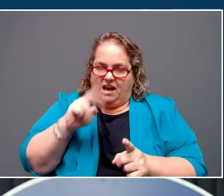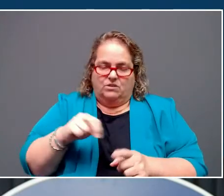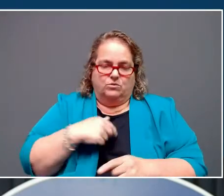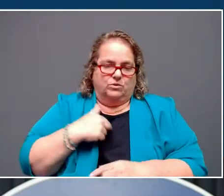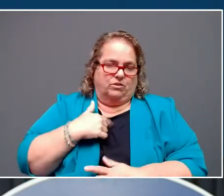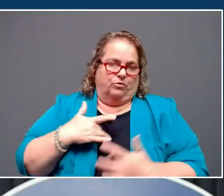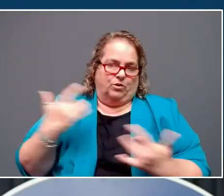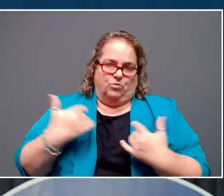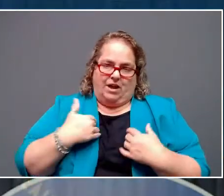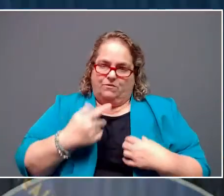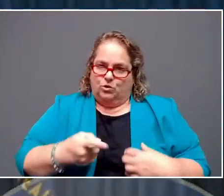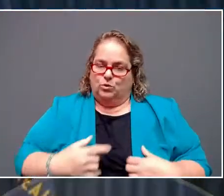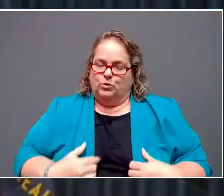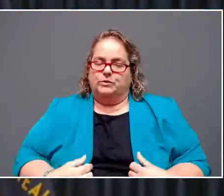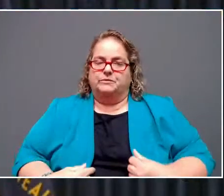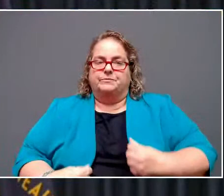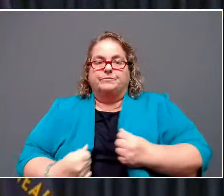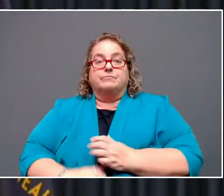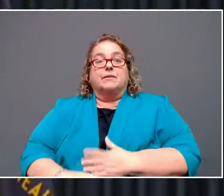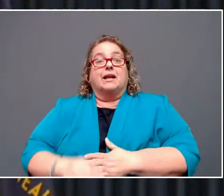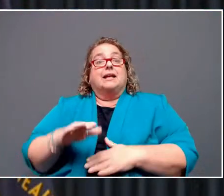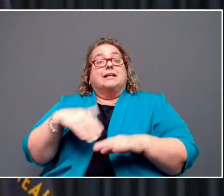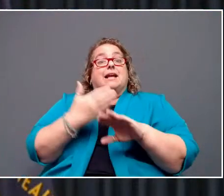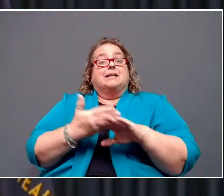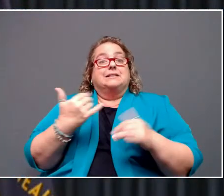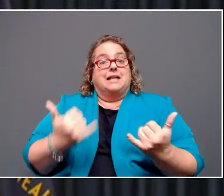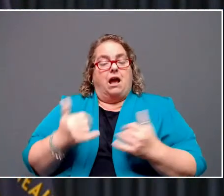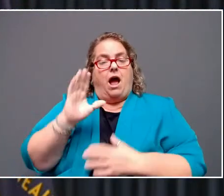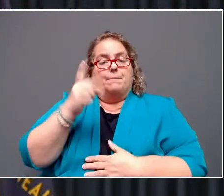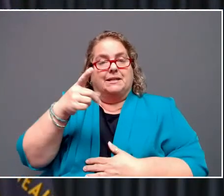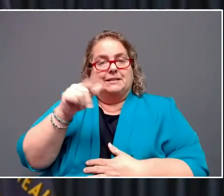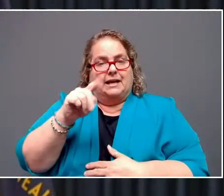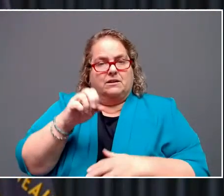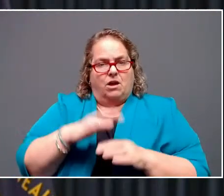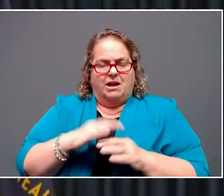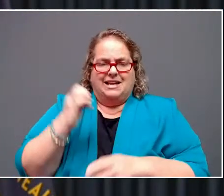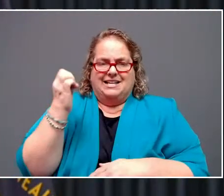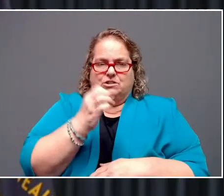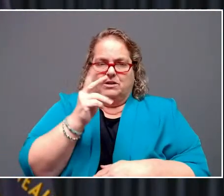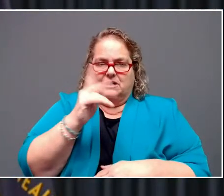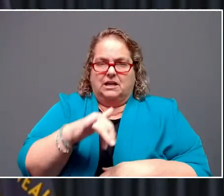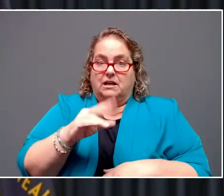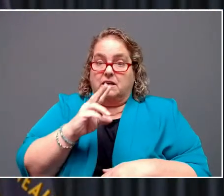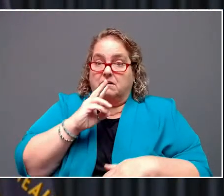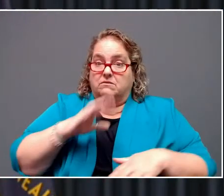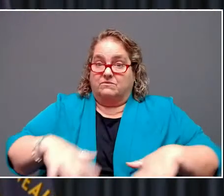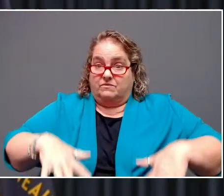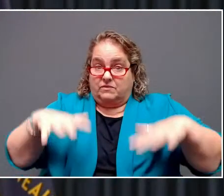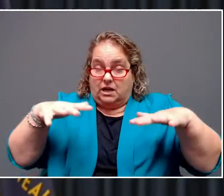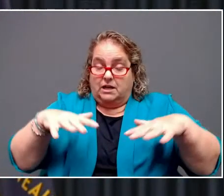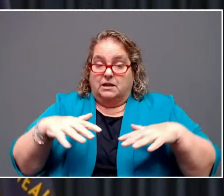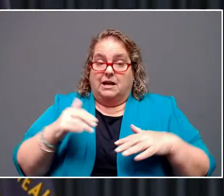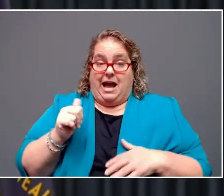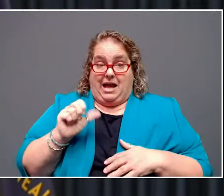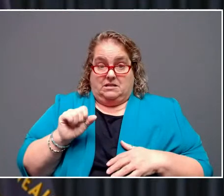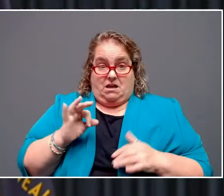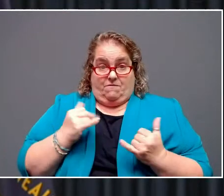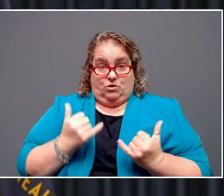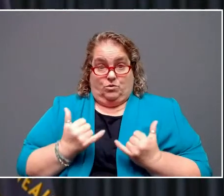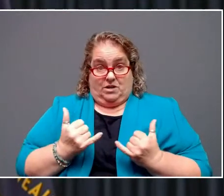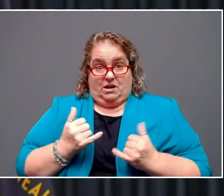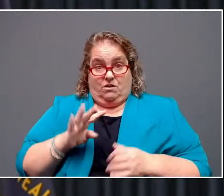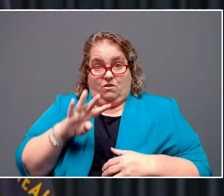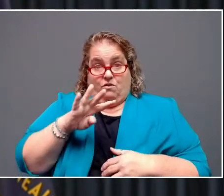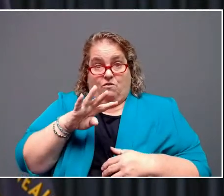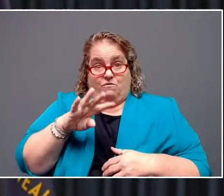All right, next, let's get an update on Eastern Kentucky flooding. As of today, 40